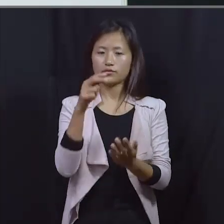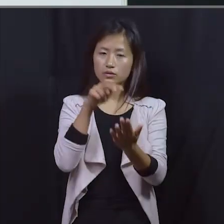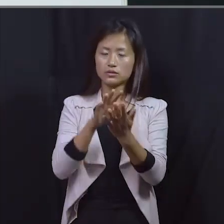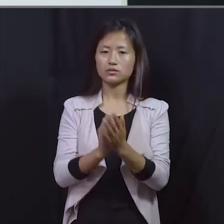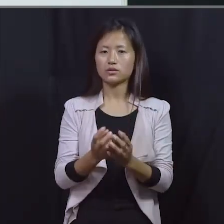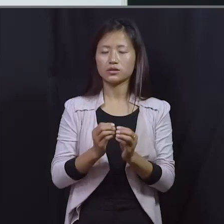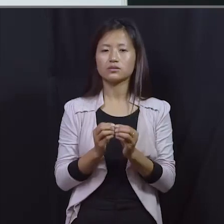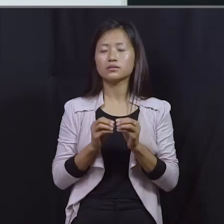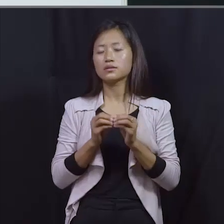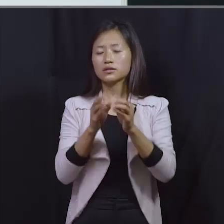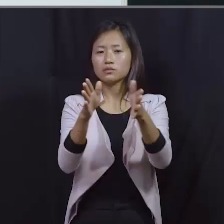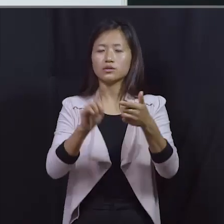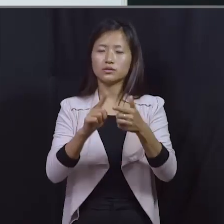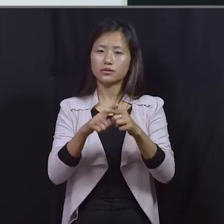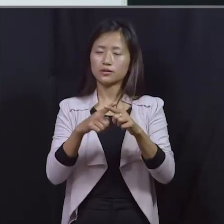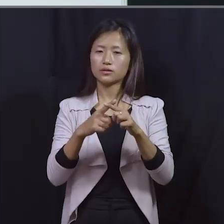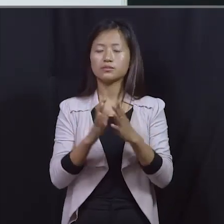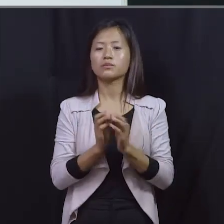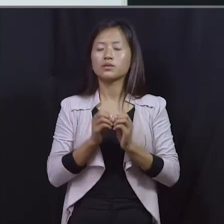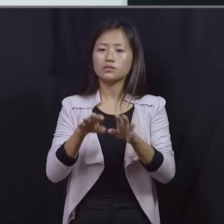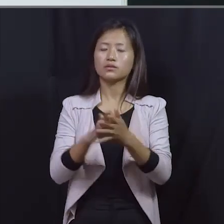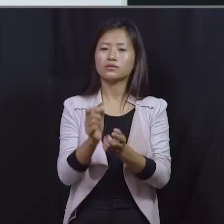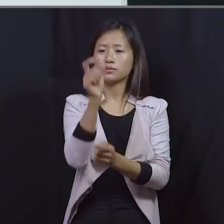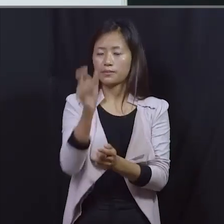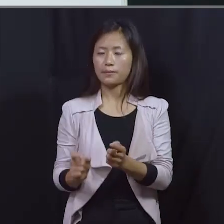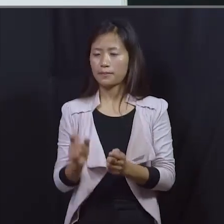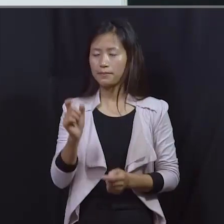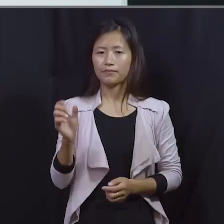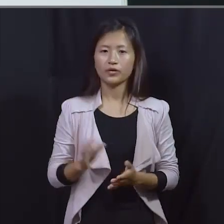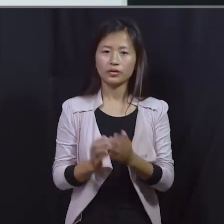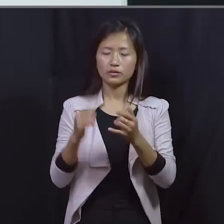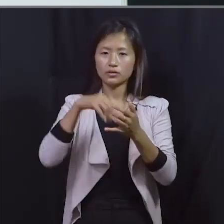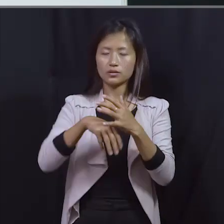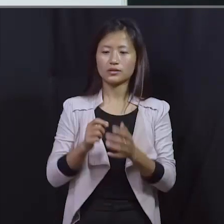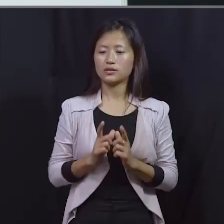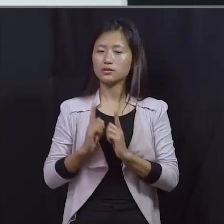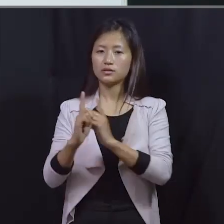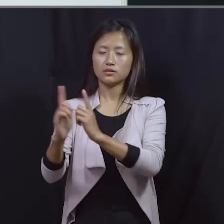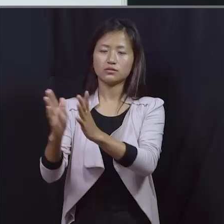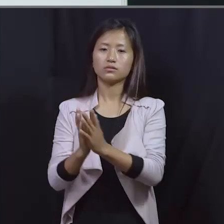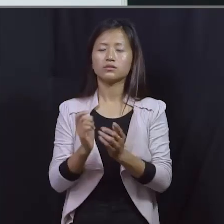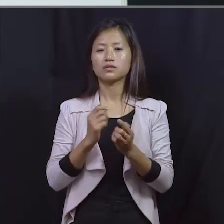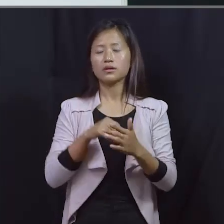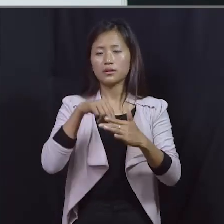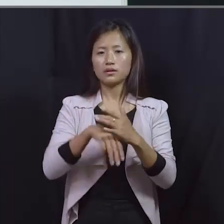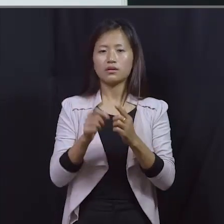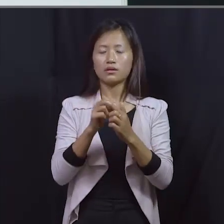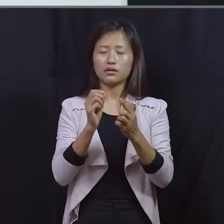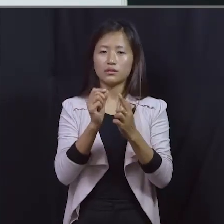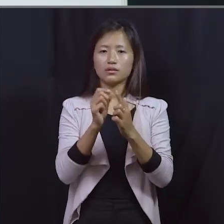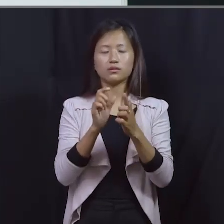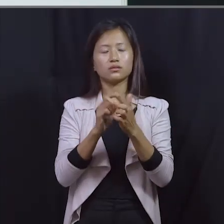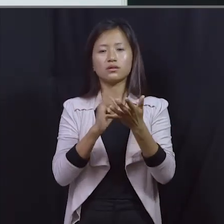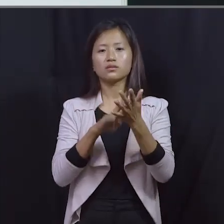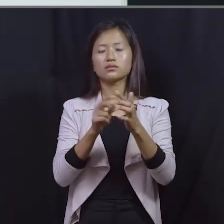the exploitation of the Indian peasants, and it led to indebtedness of those farmers. Under the British